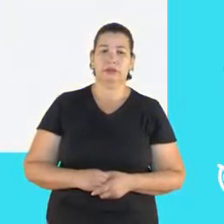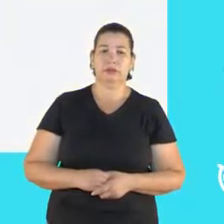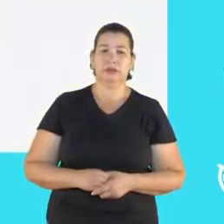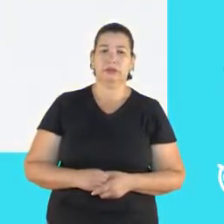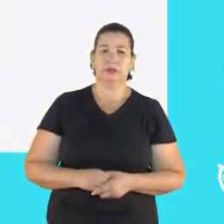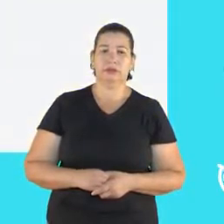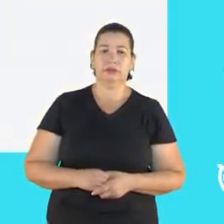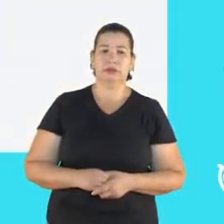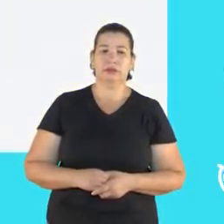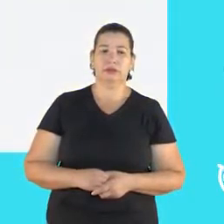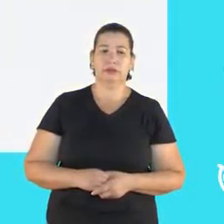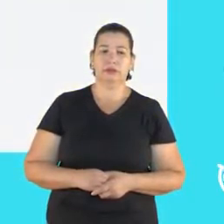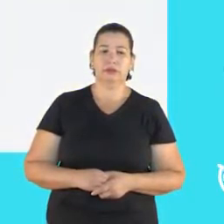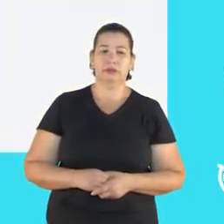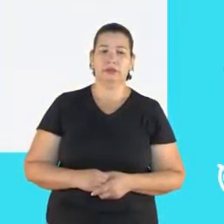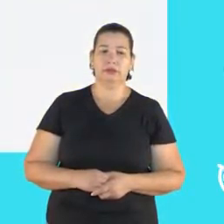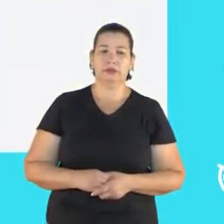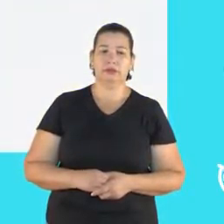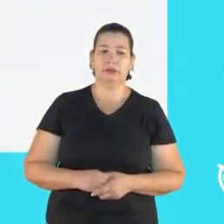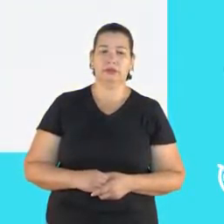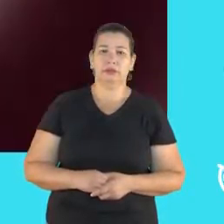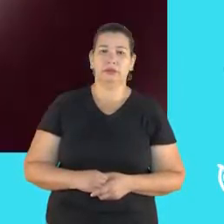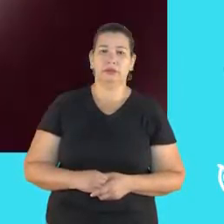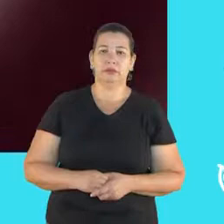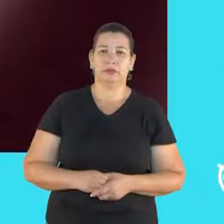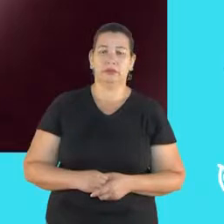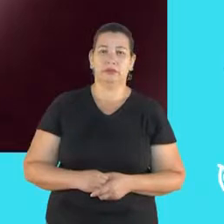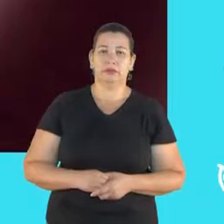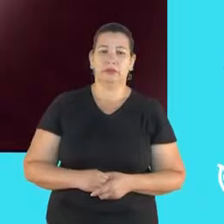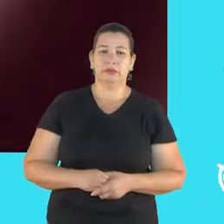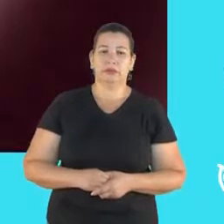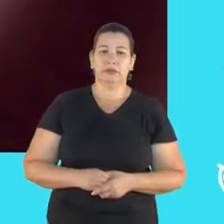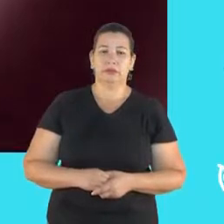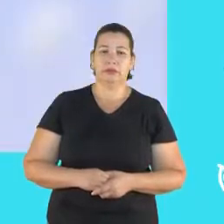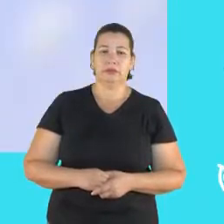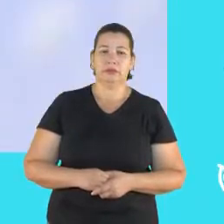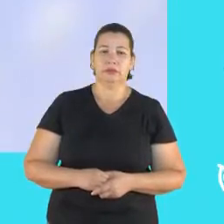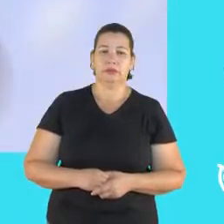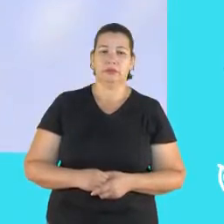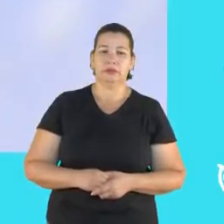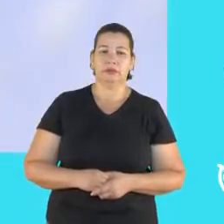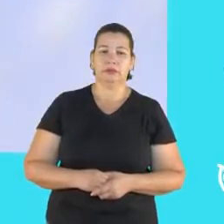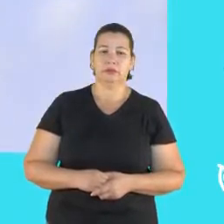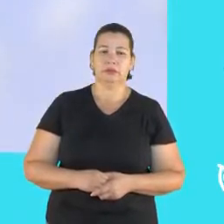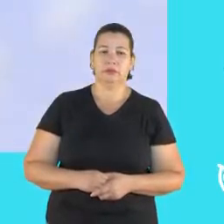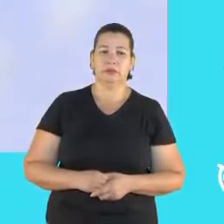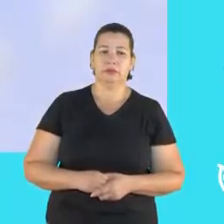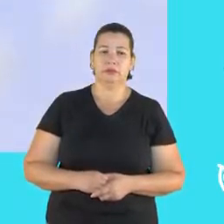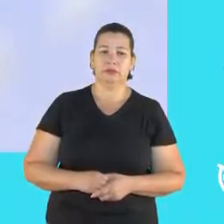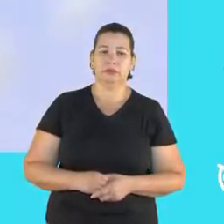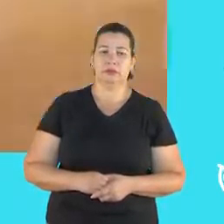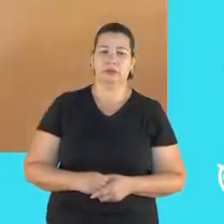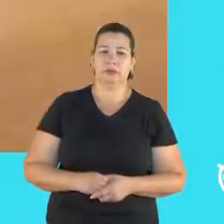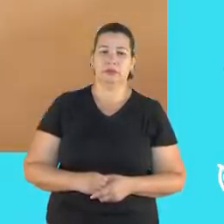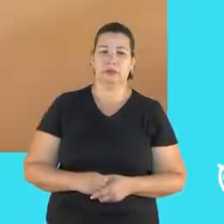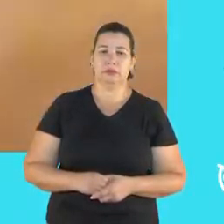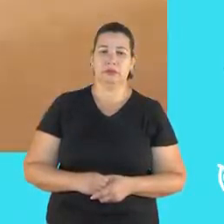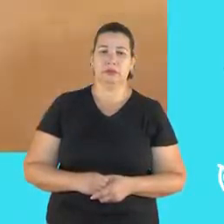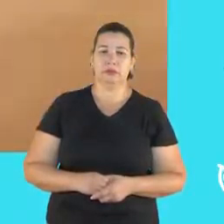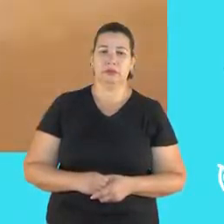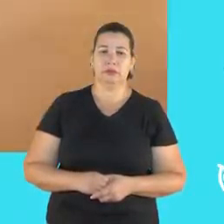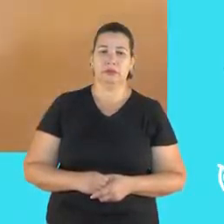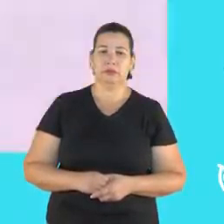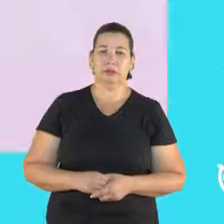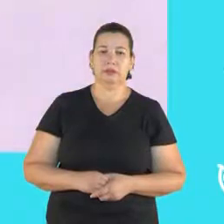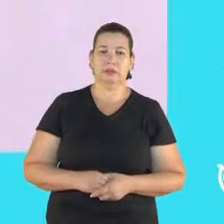in pregnancy as well, alongside more than 10 other hormones that ensure the growth of the fetus, enable birth, and help the mother